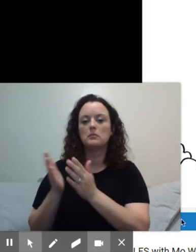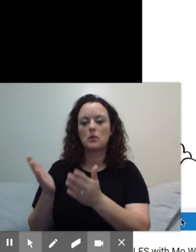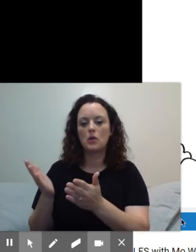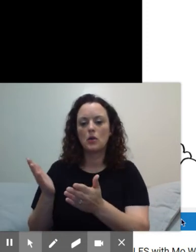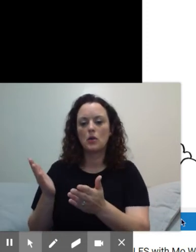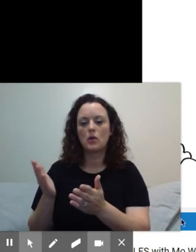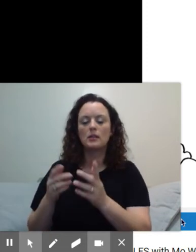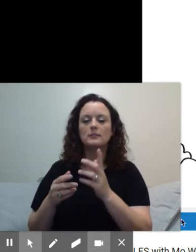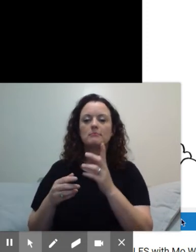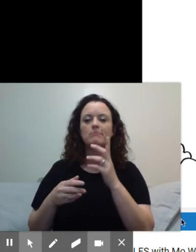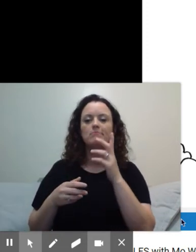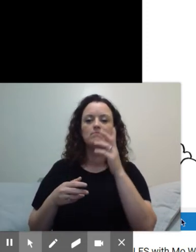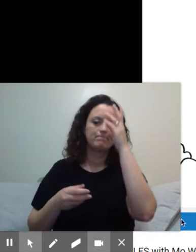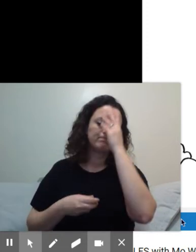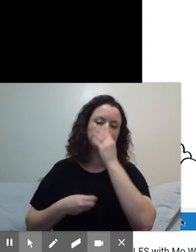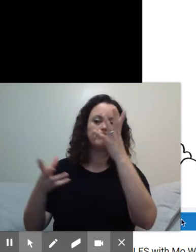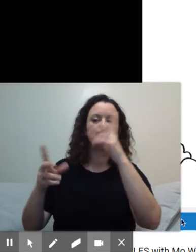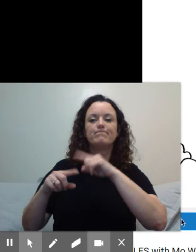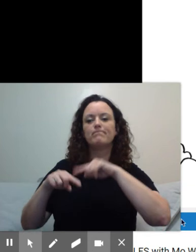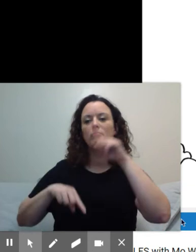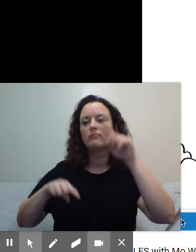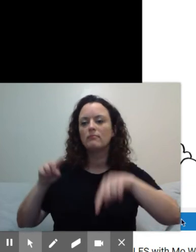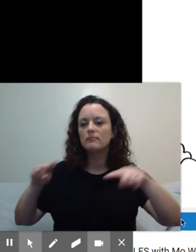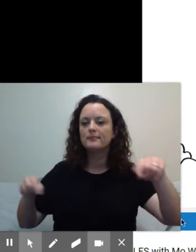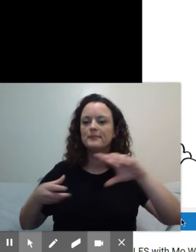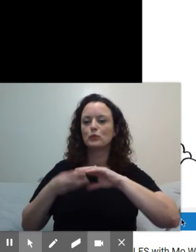telling different stories in different mediums.